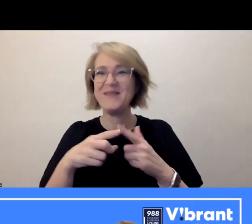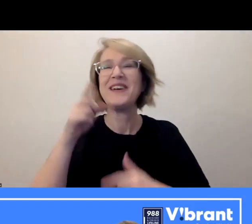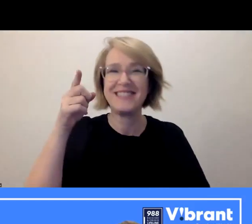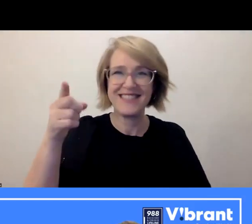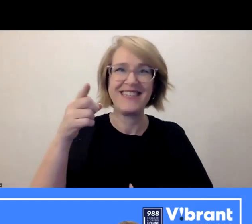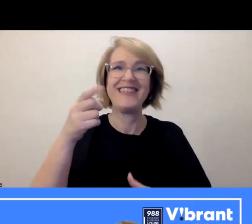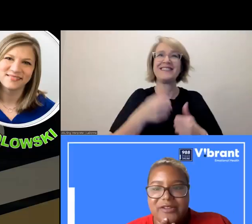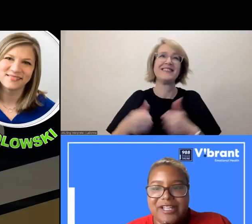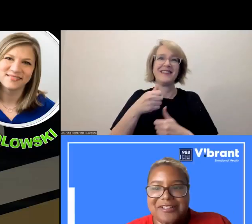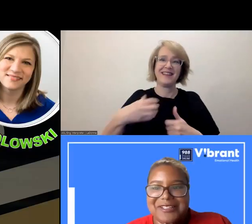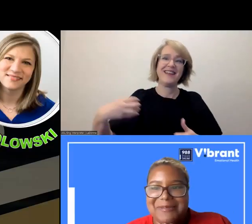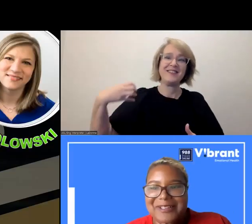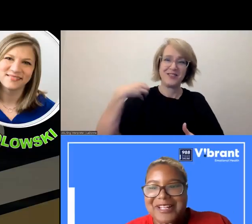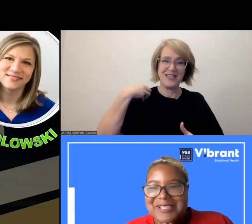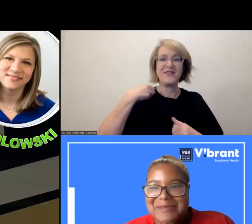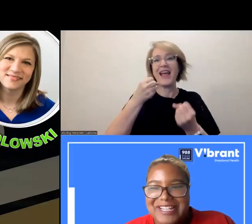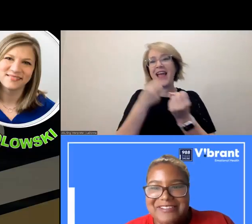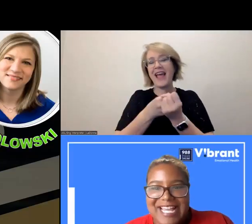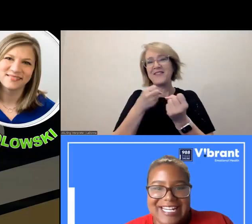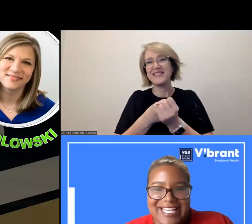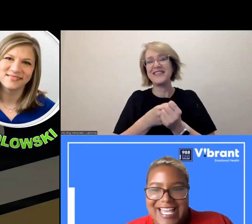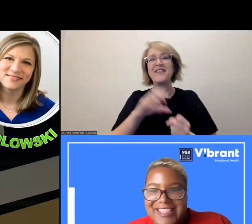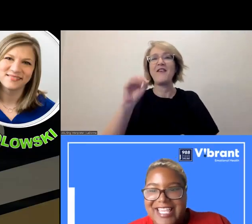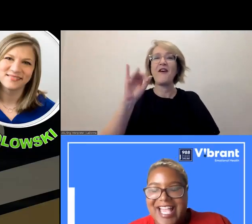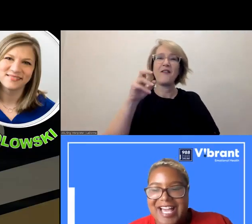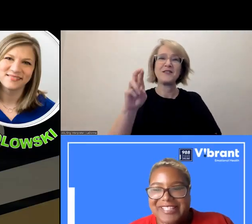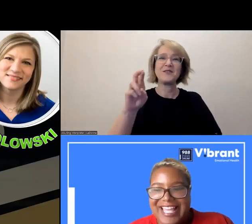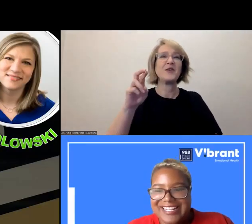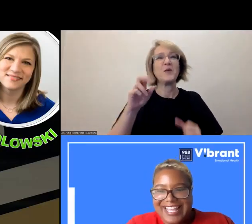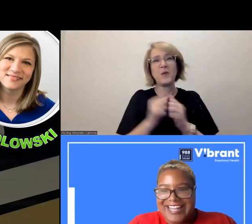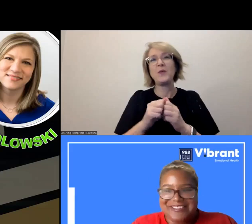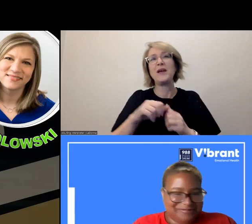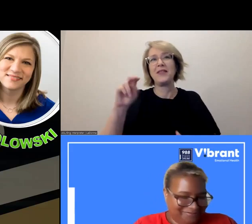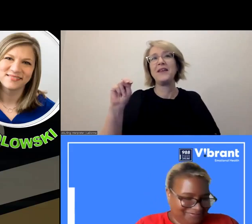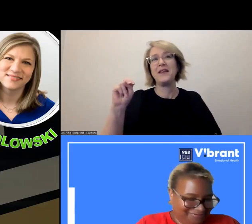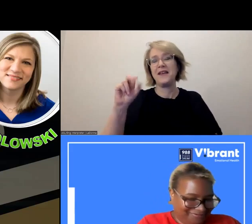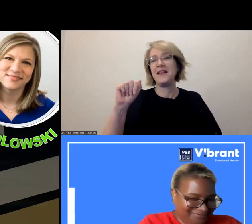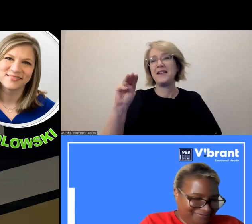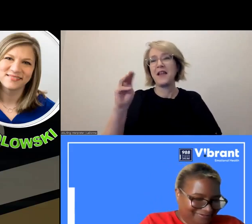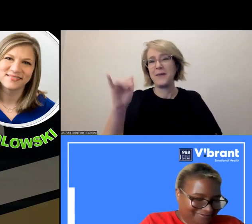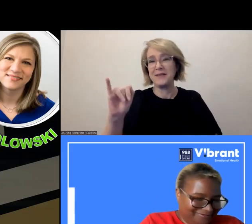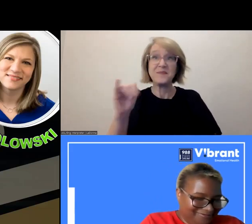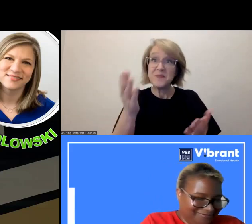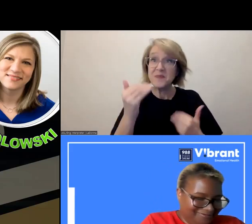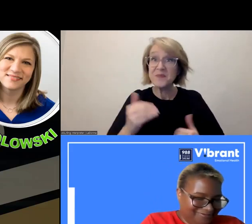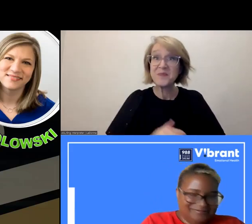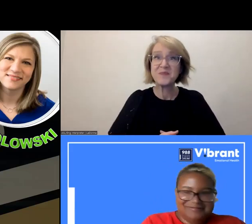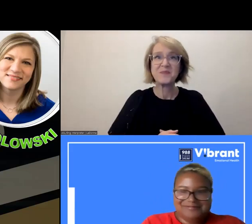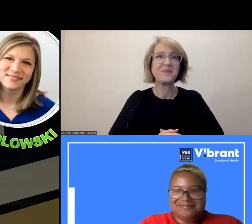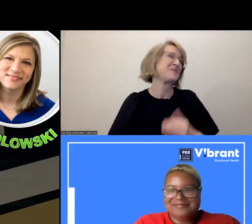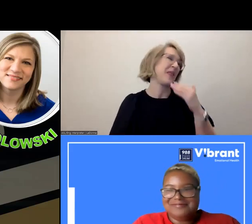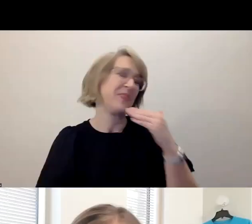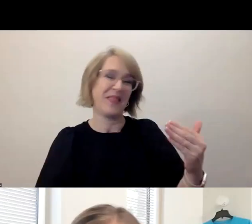Advocacy Officer at NAMI, and she's going to talk to us about some great new data that they have led. Hannah? Yeah, thanks, Laura. It's